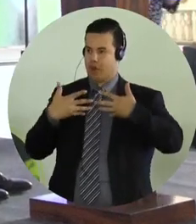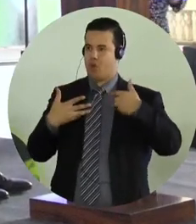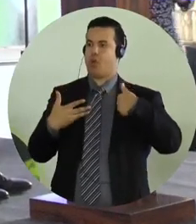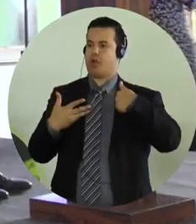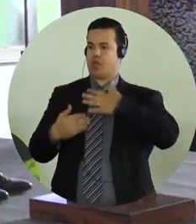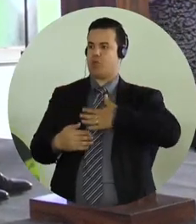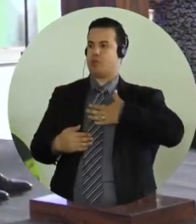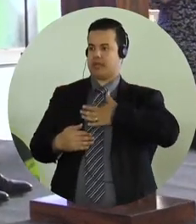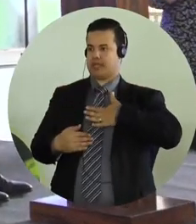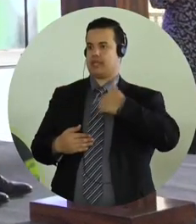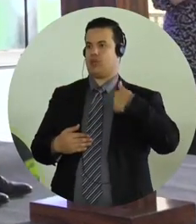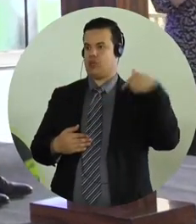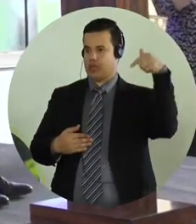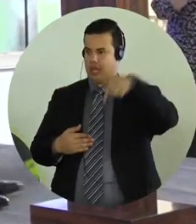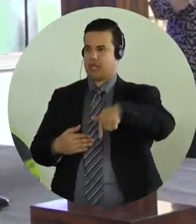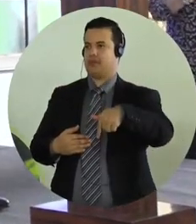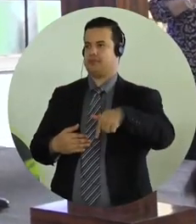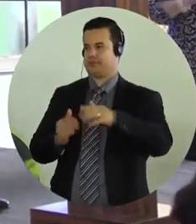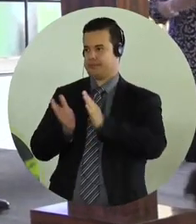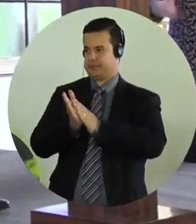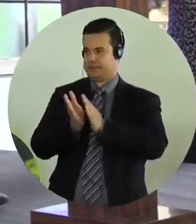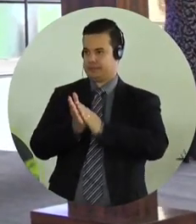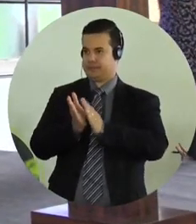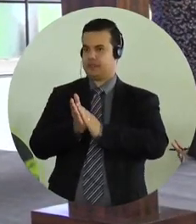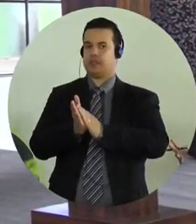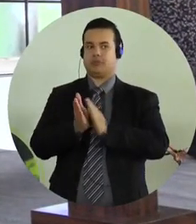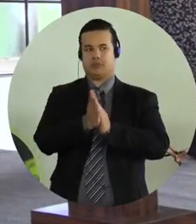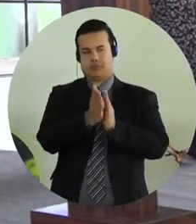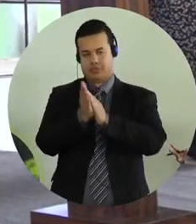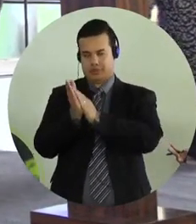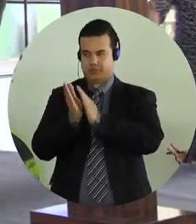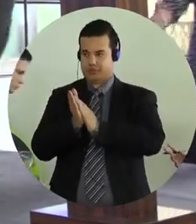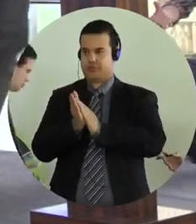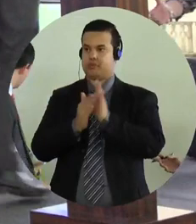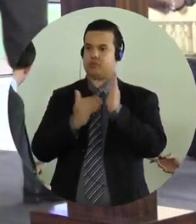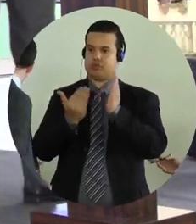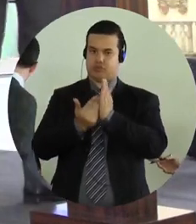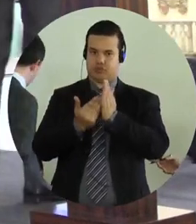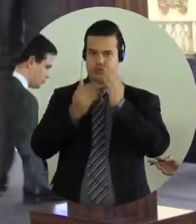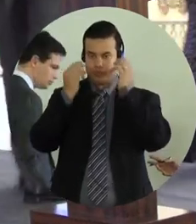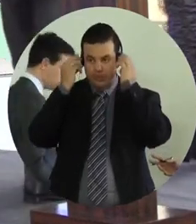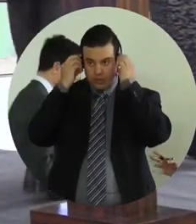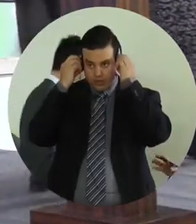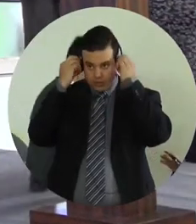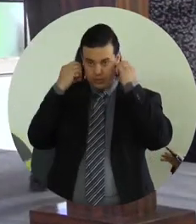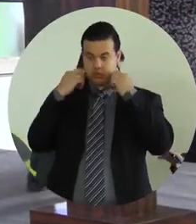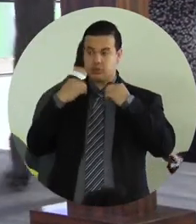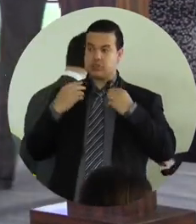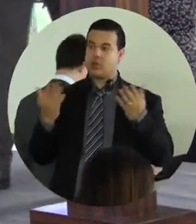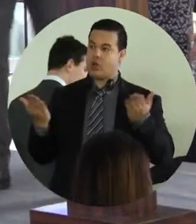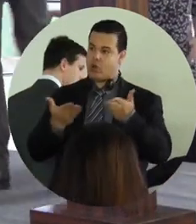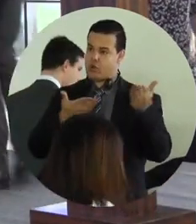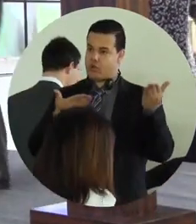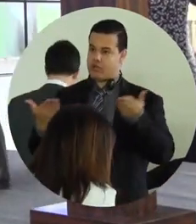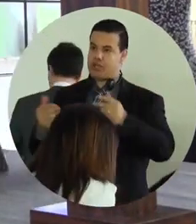Parabéns às empresas estrangeiras premiadas. Eu quero convidar então para a foto oficial. Por favor,